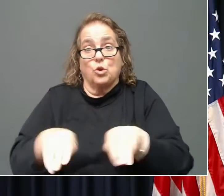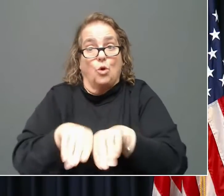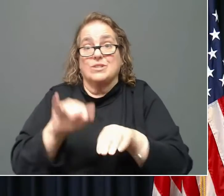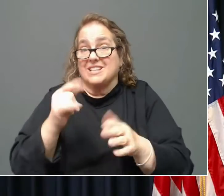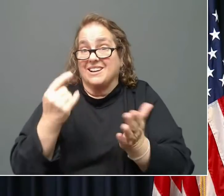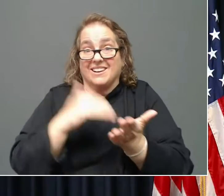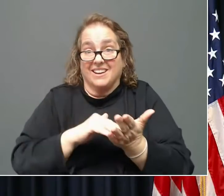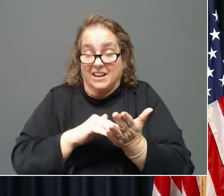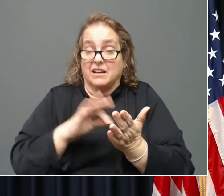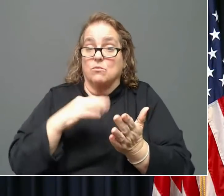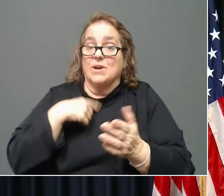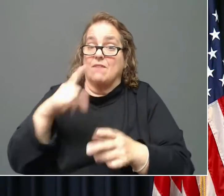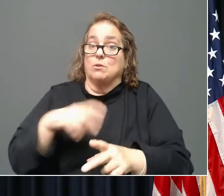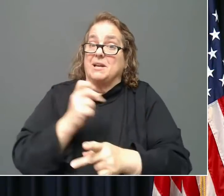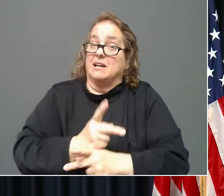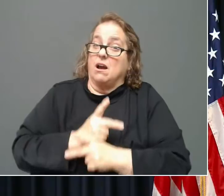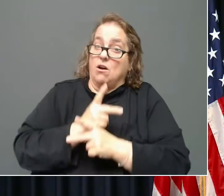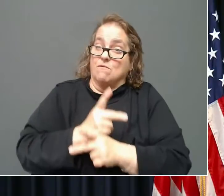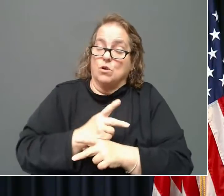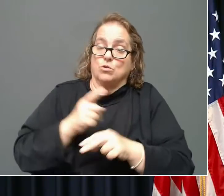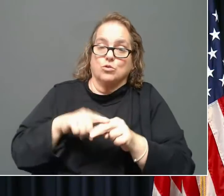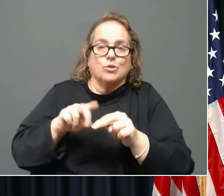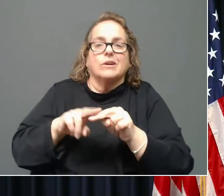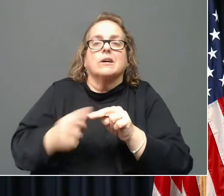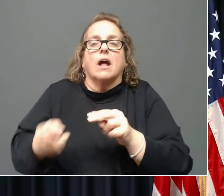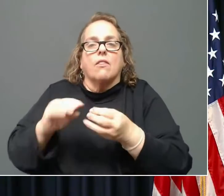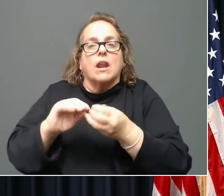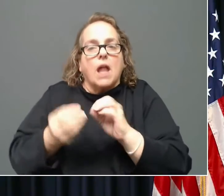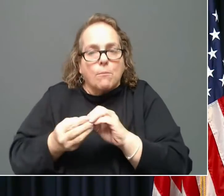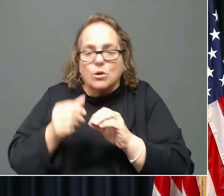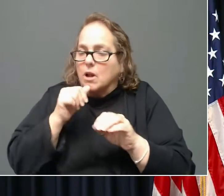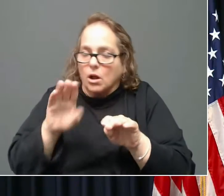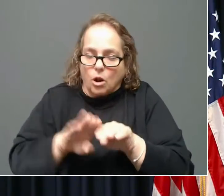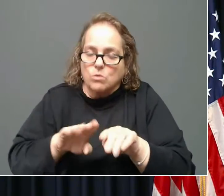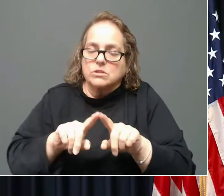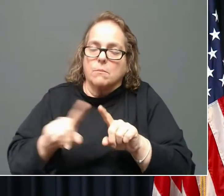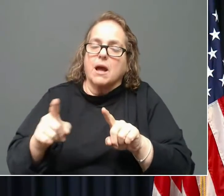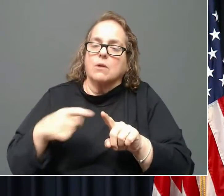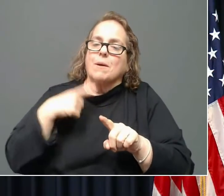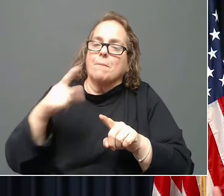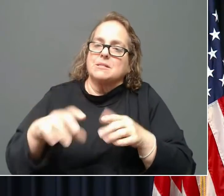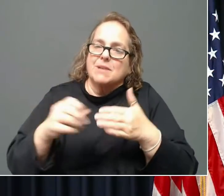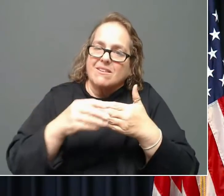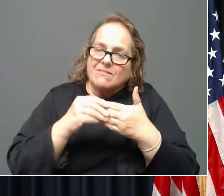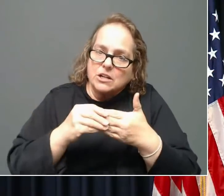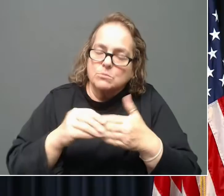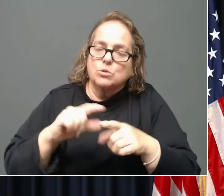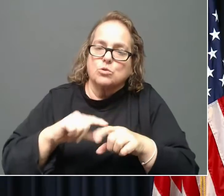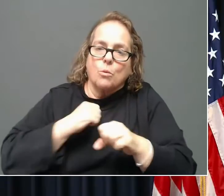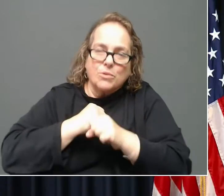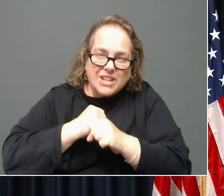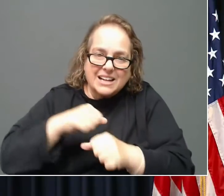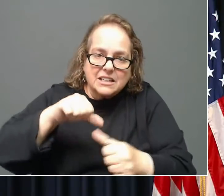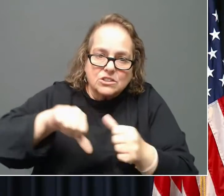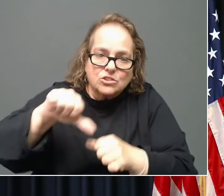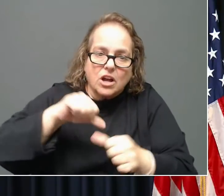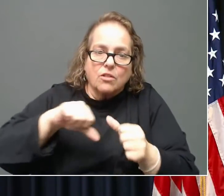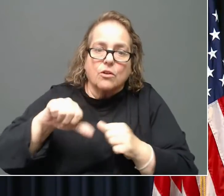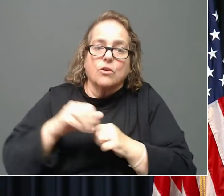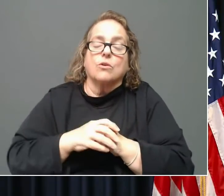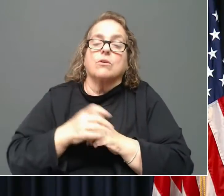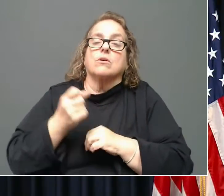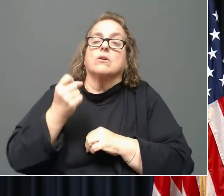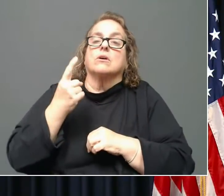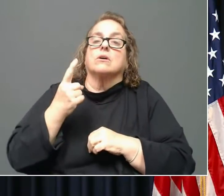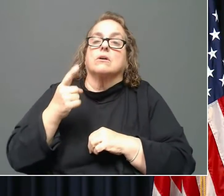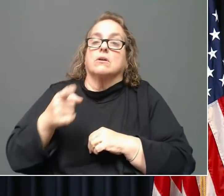to defeating it, making sure we are flexible enough to protect one another, to be able to let some air out of the balloon